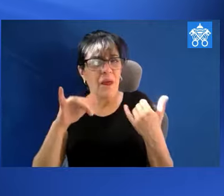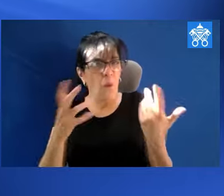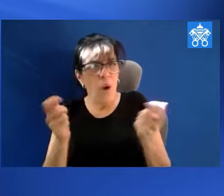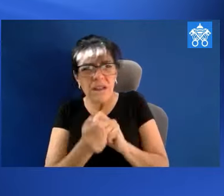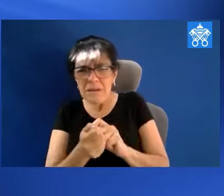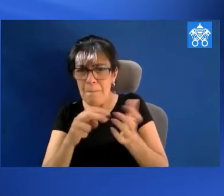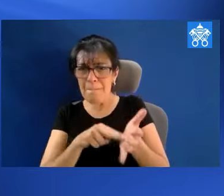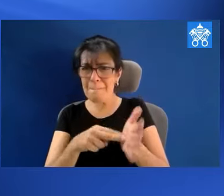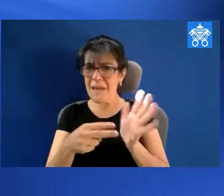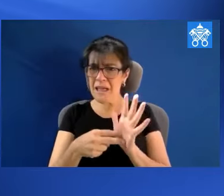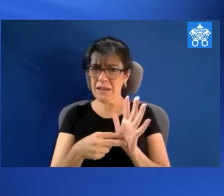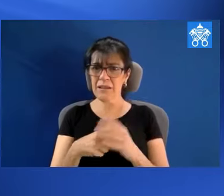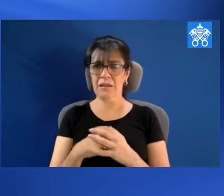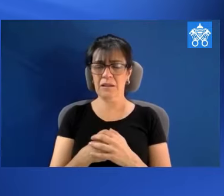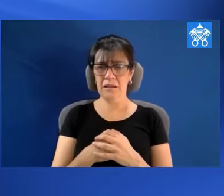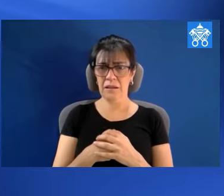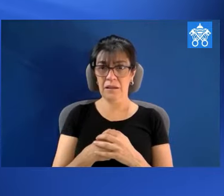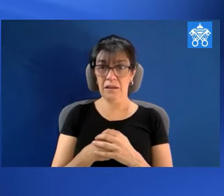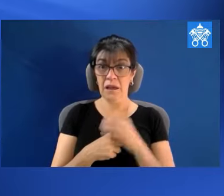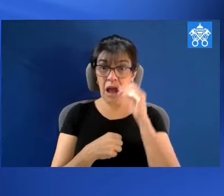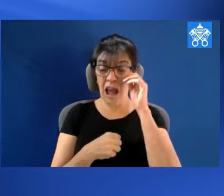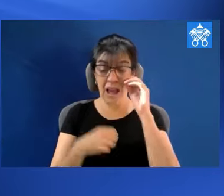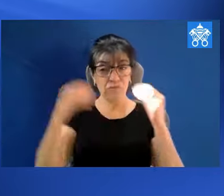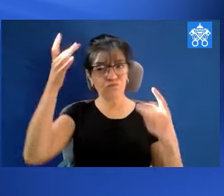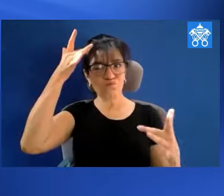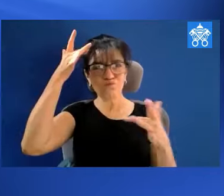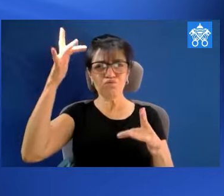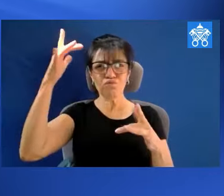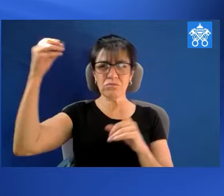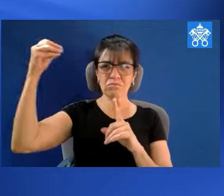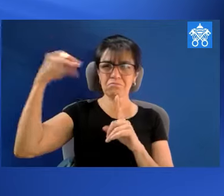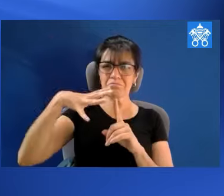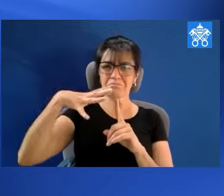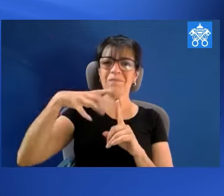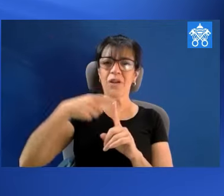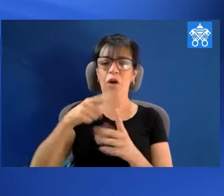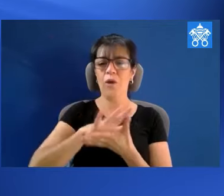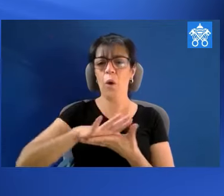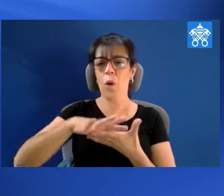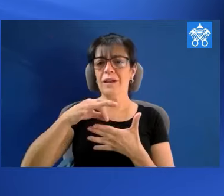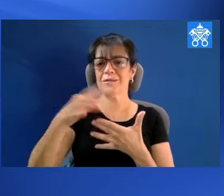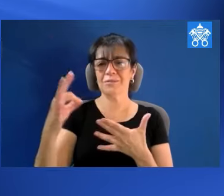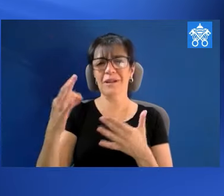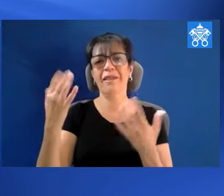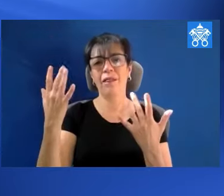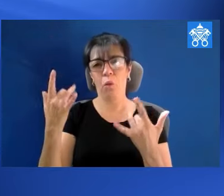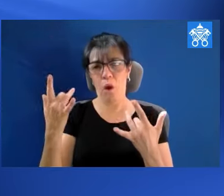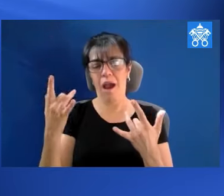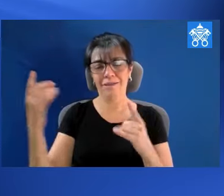To what does this change do, if not to an enlightenment of the Holy Spirit?